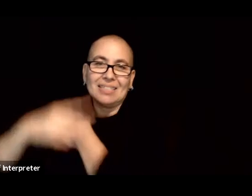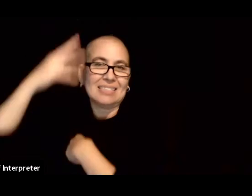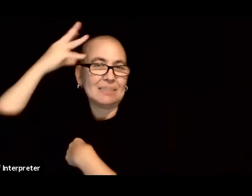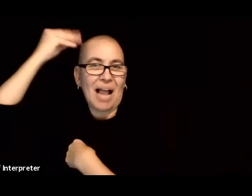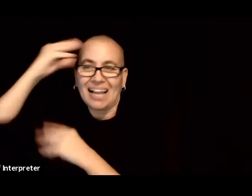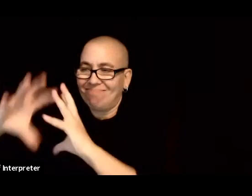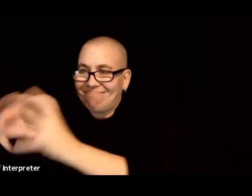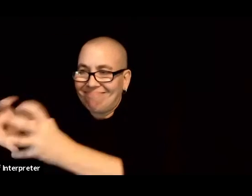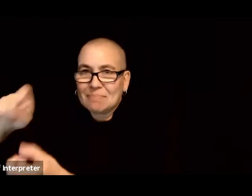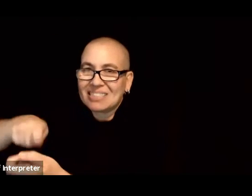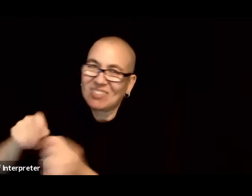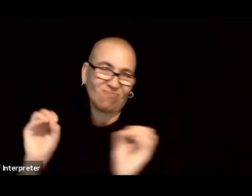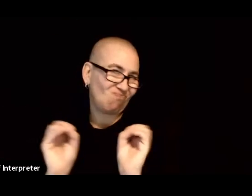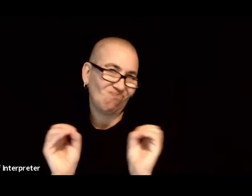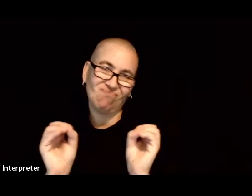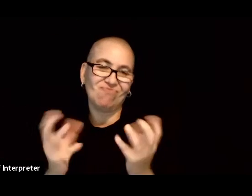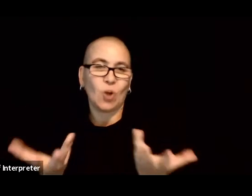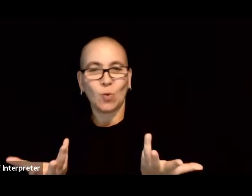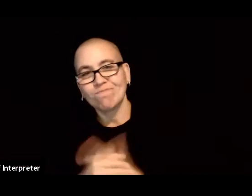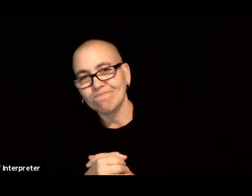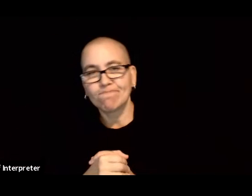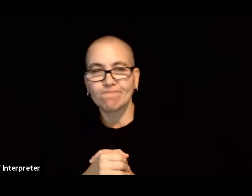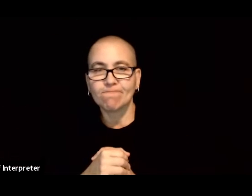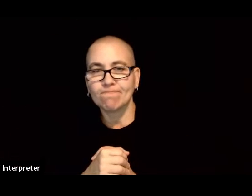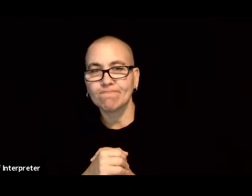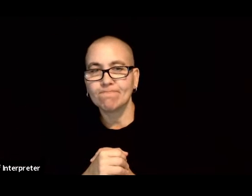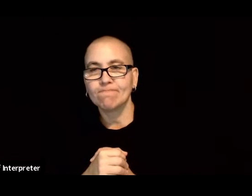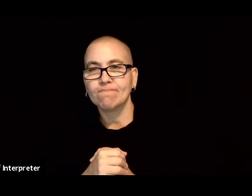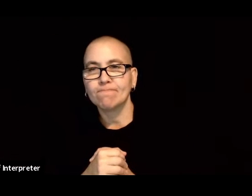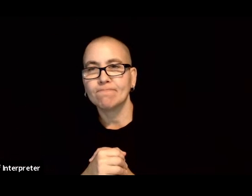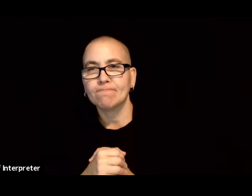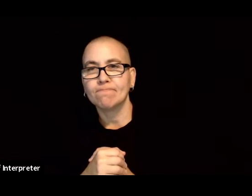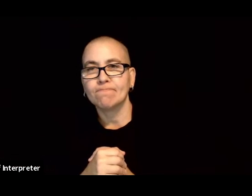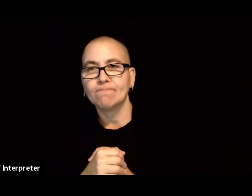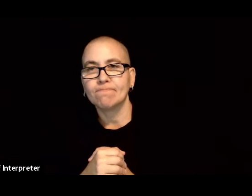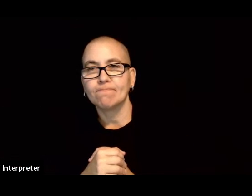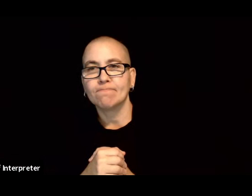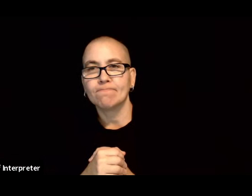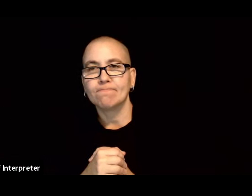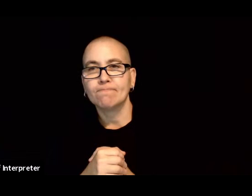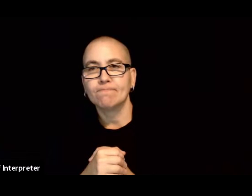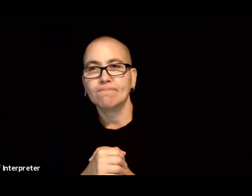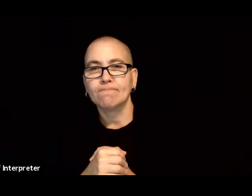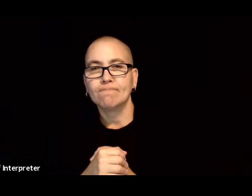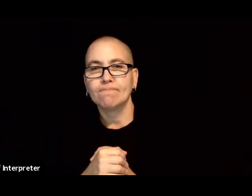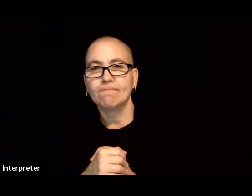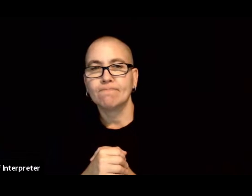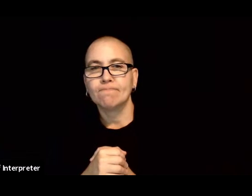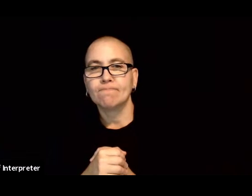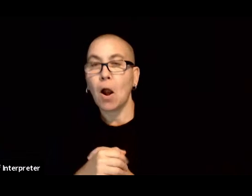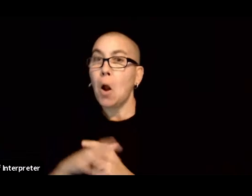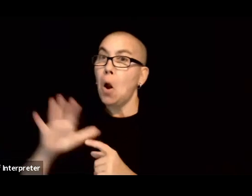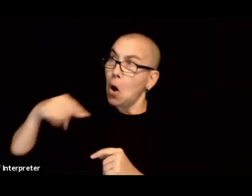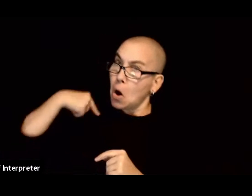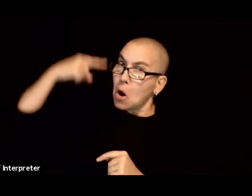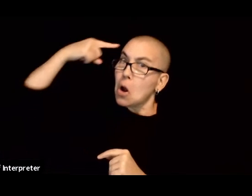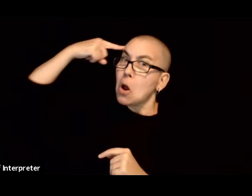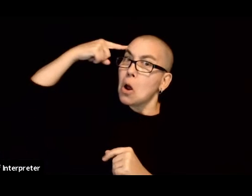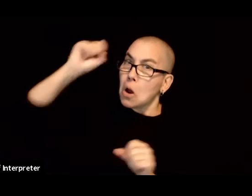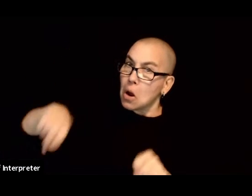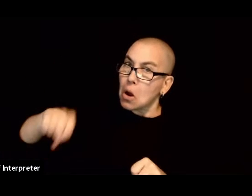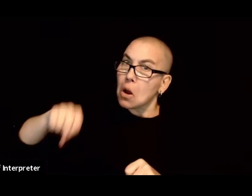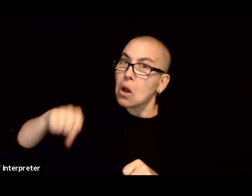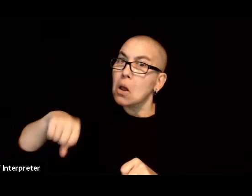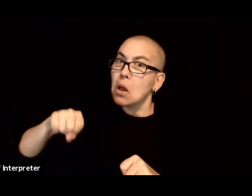we can get that, because I remember last year we have a missile broke down, 87 Somali children get measles, and we get